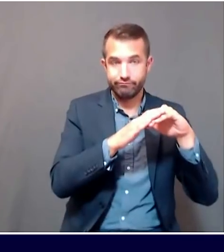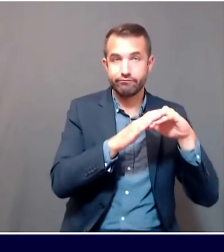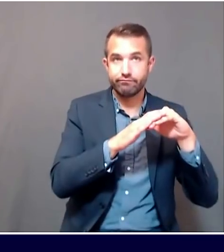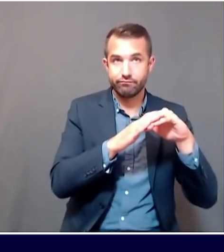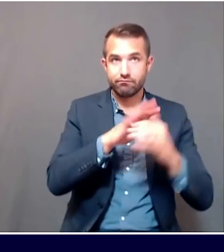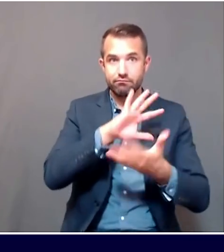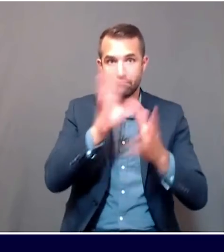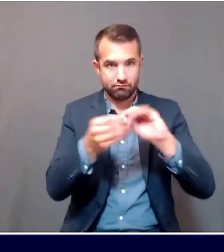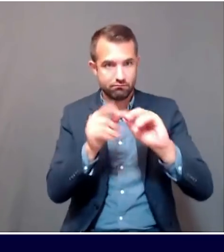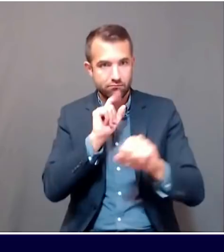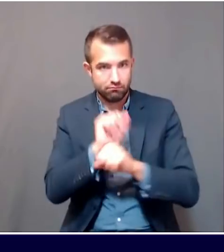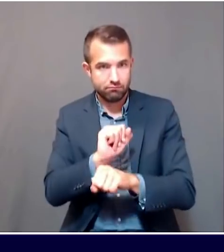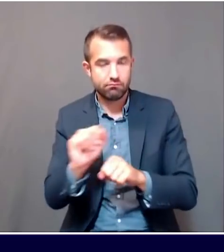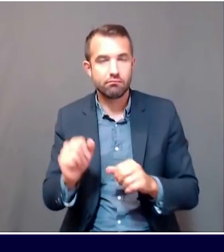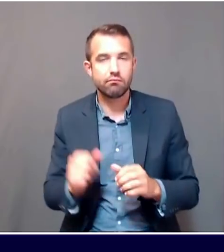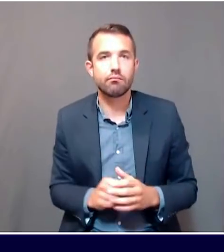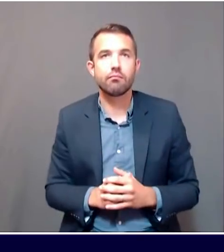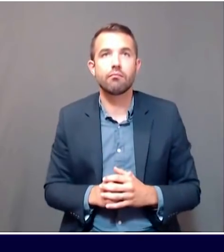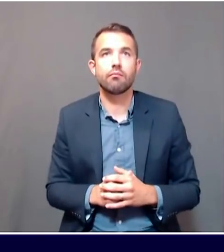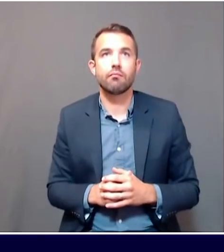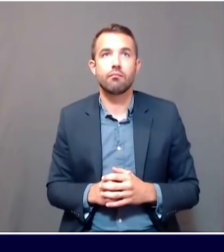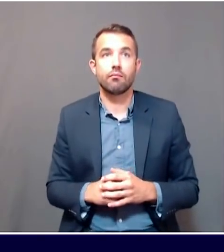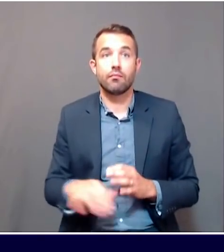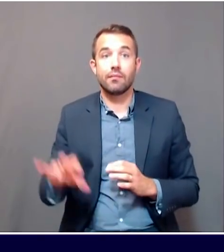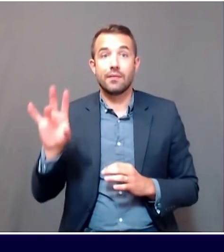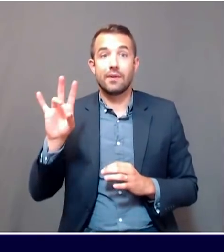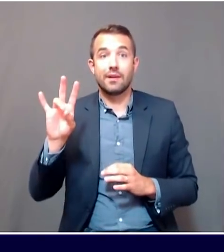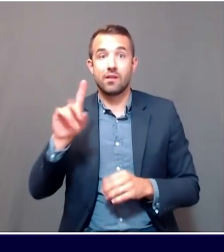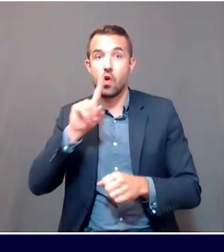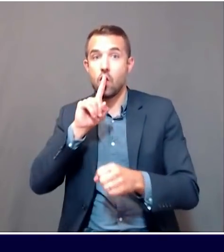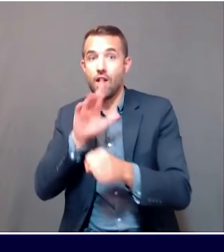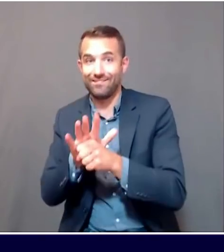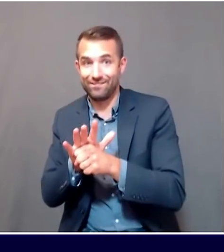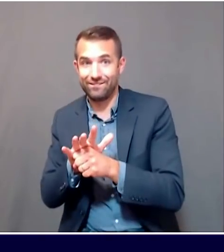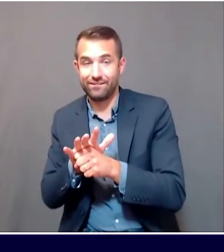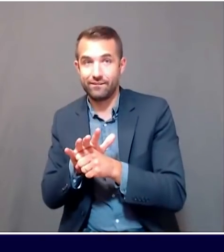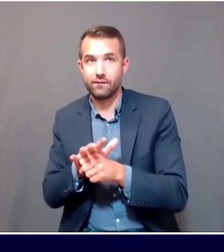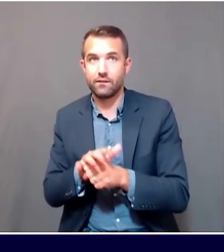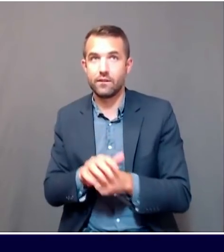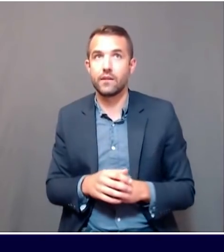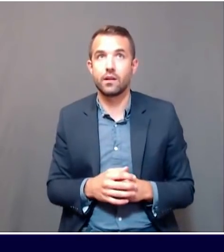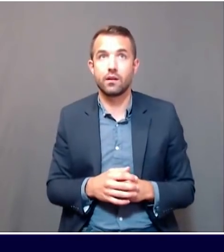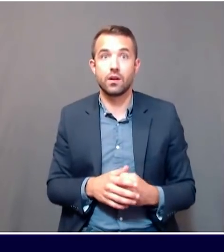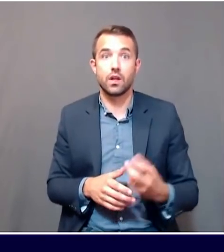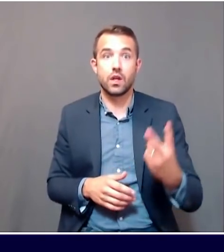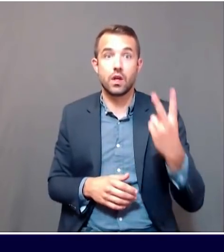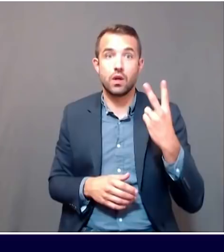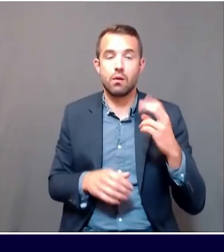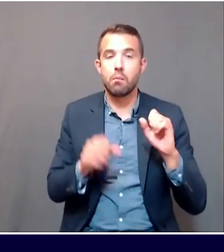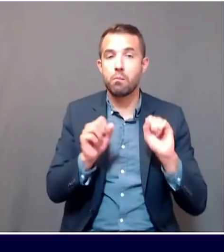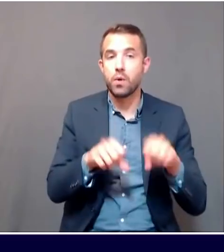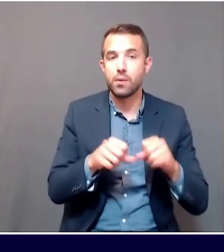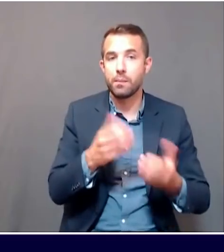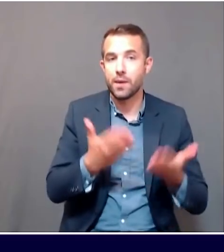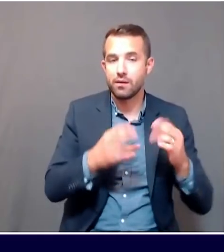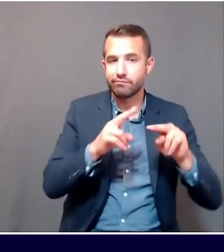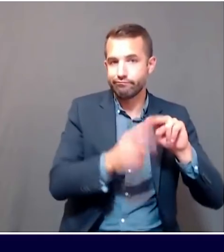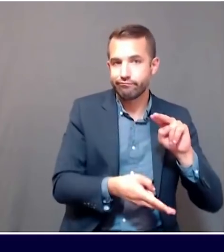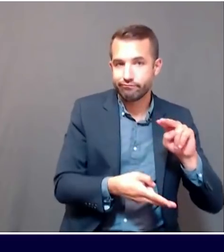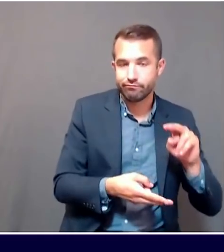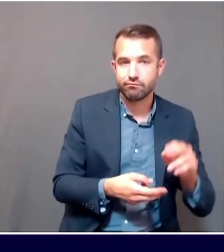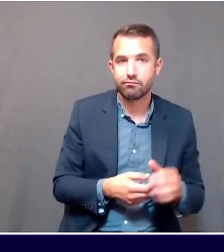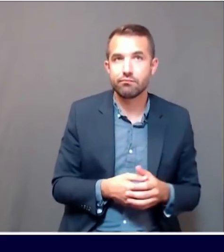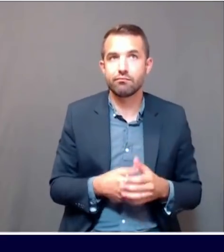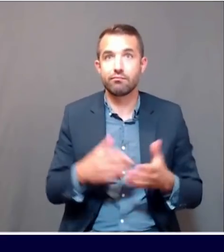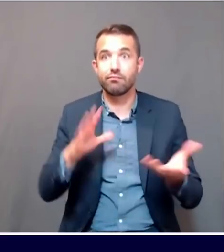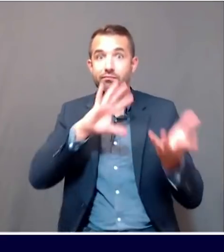by 7 additional confirmed cases and 2 fewer probable cases. That's the way that I've been reporting these cases since day